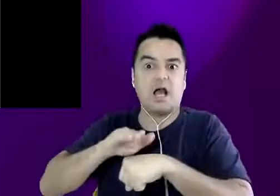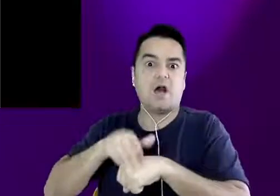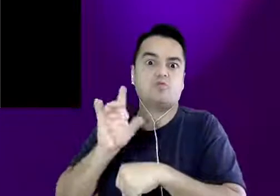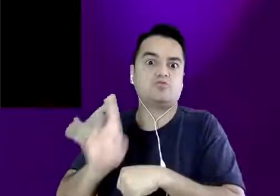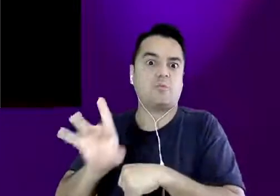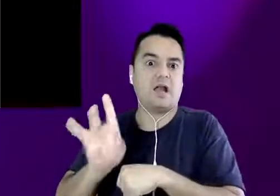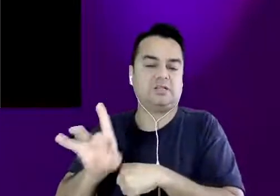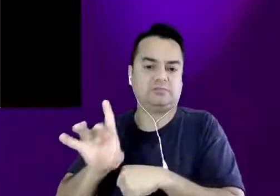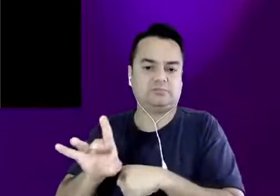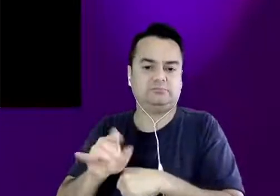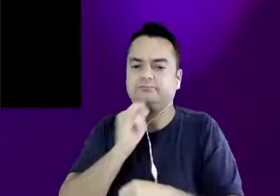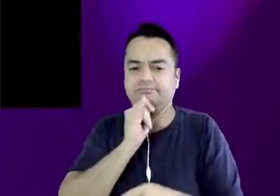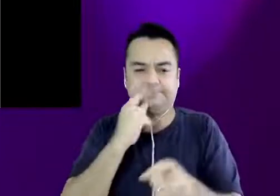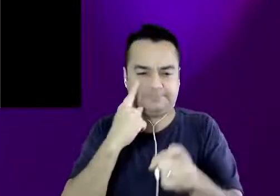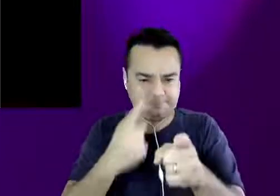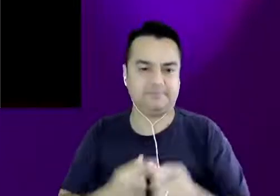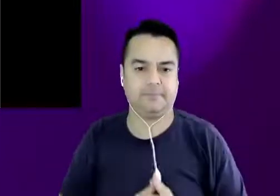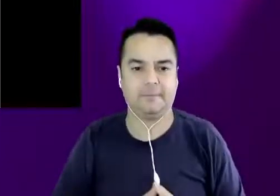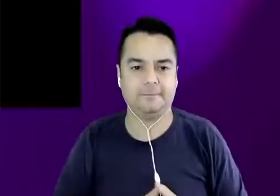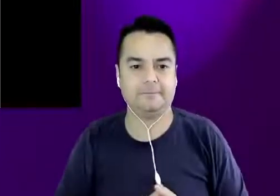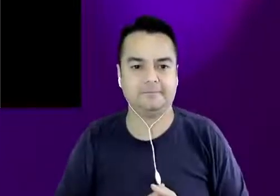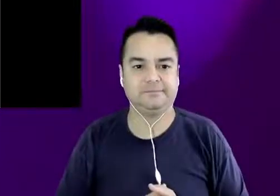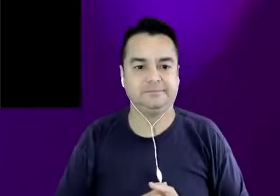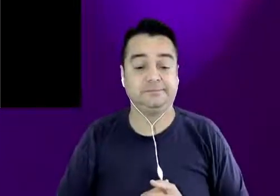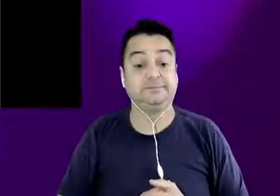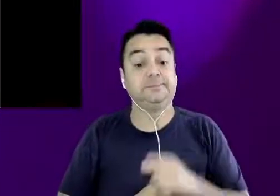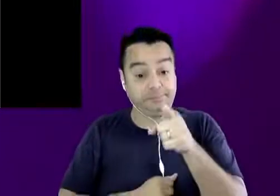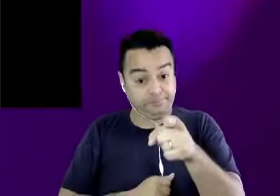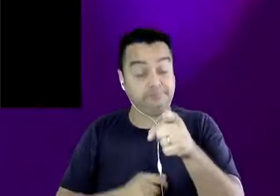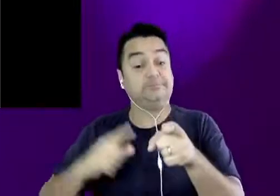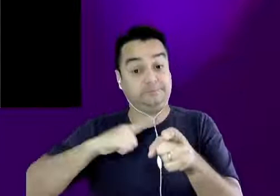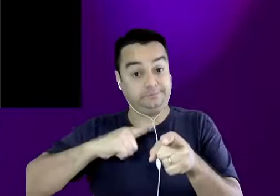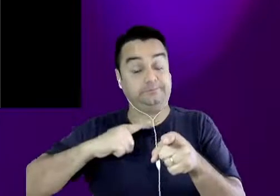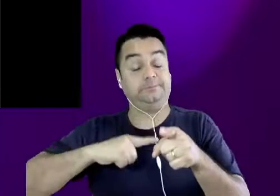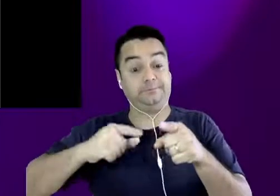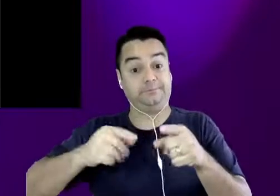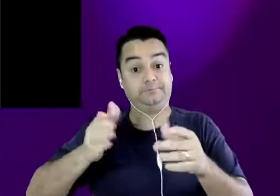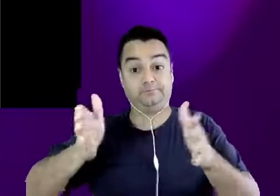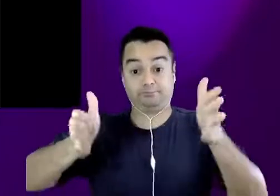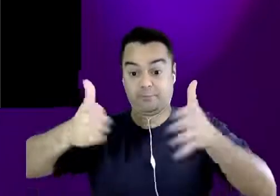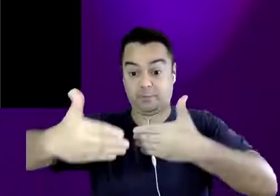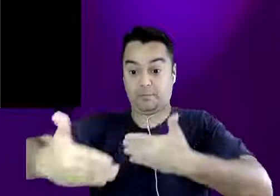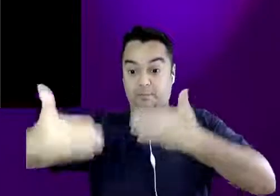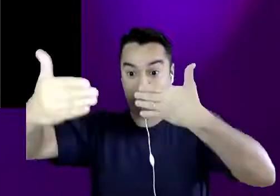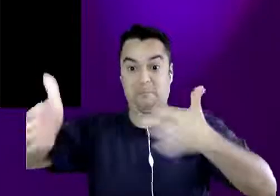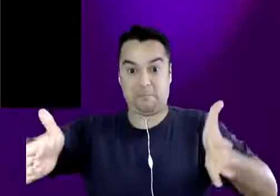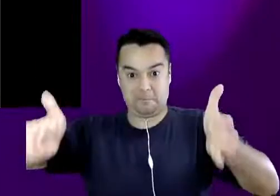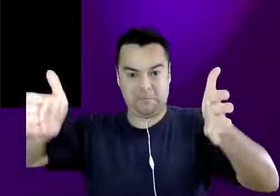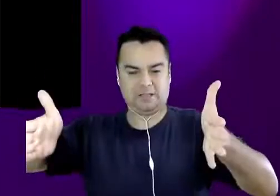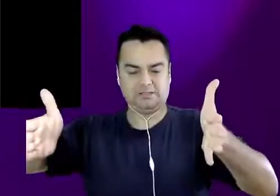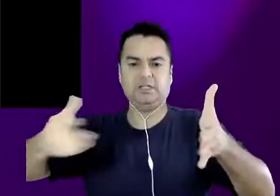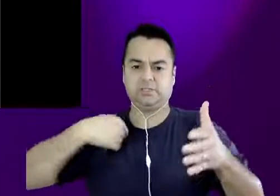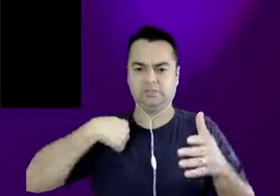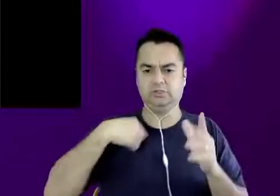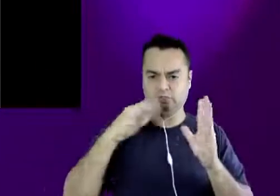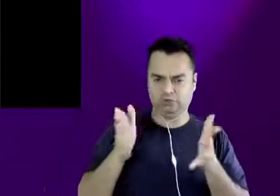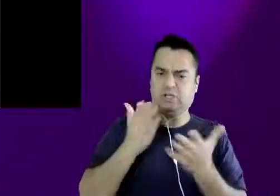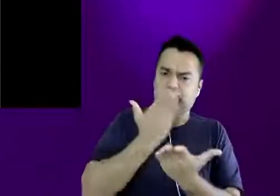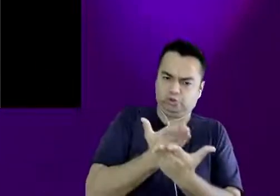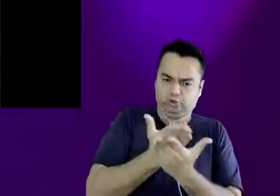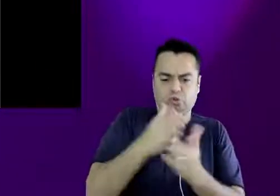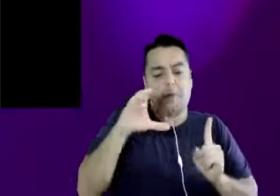this is one of the device which I participated in to put it as a preliminary work that